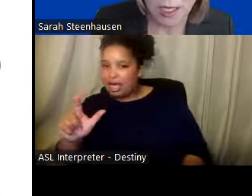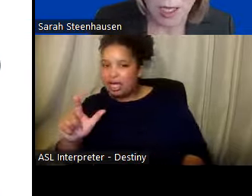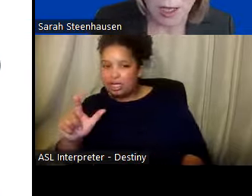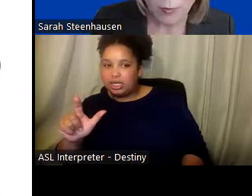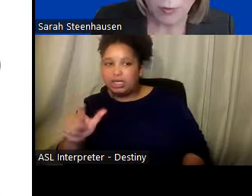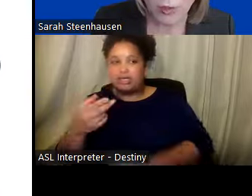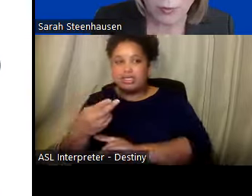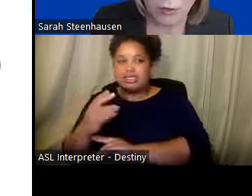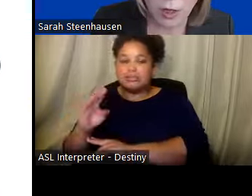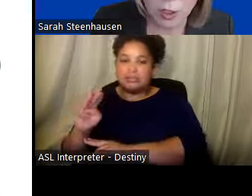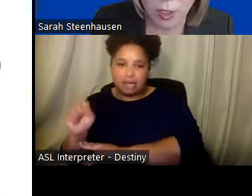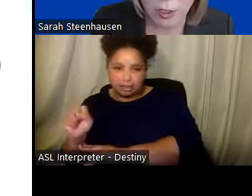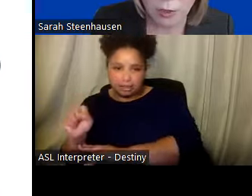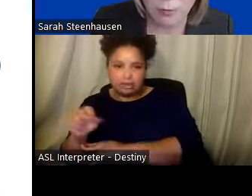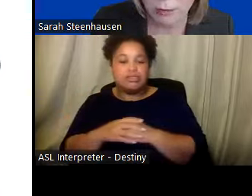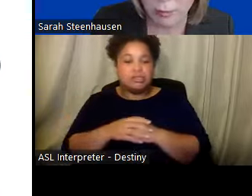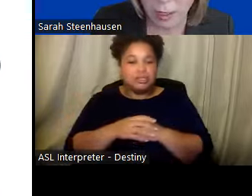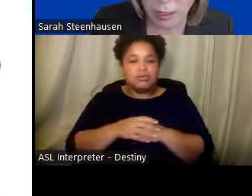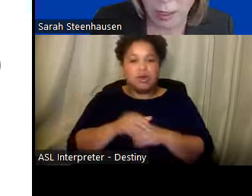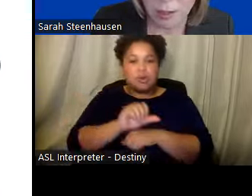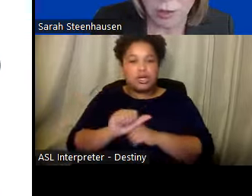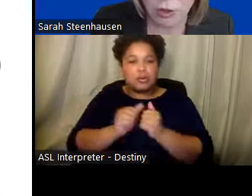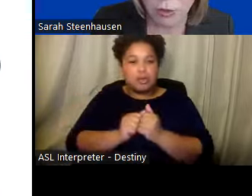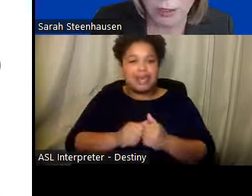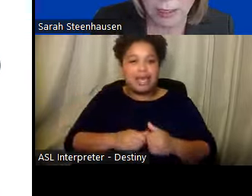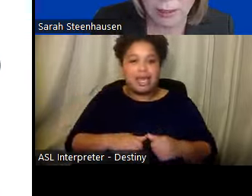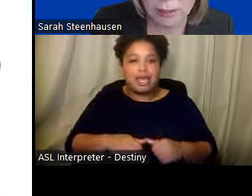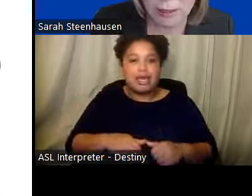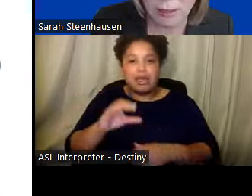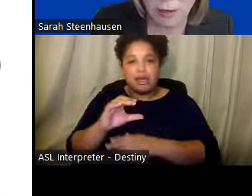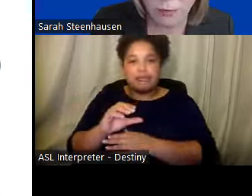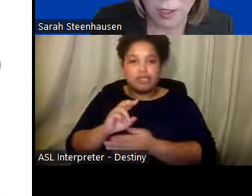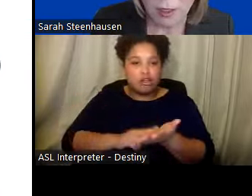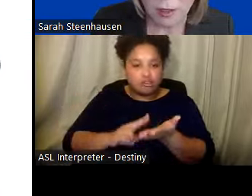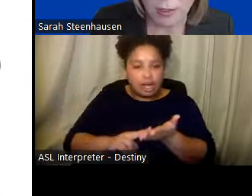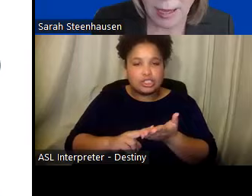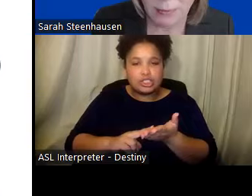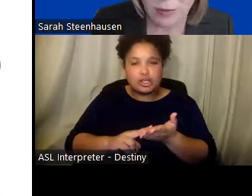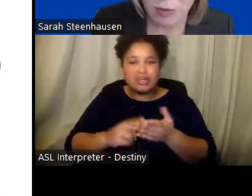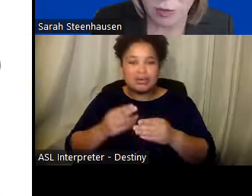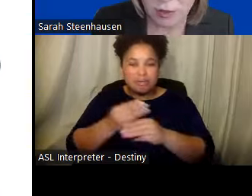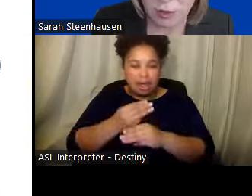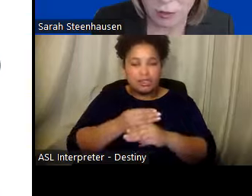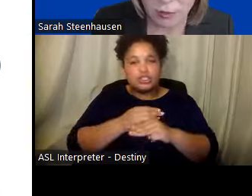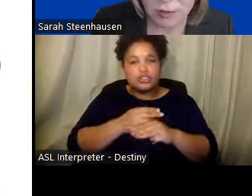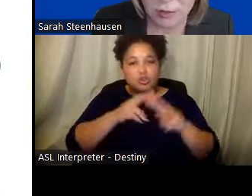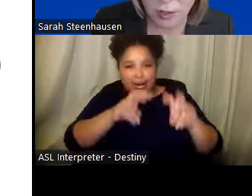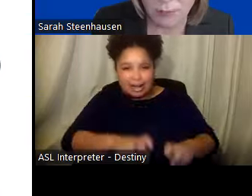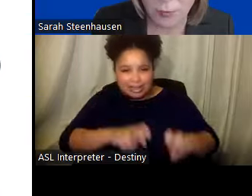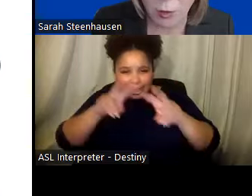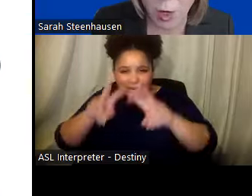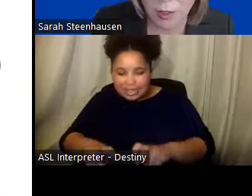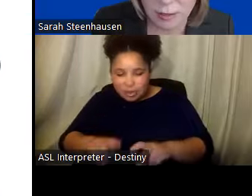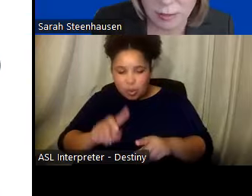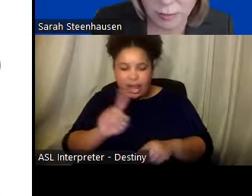services. We're working with a contractor, Mathematica, to do an analysis of the gaps in the service delivery